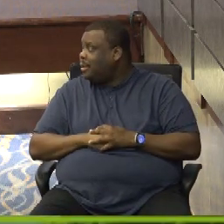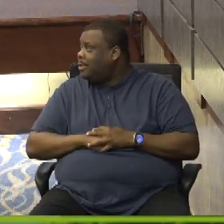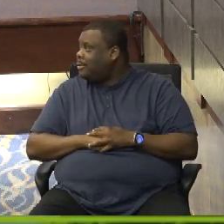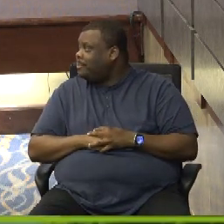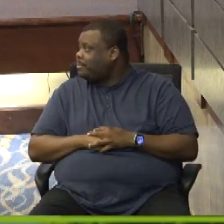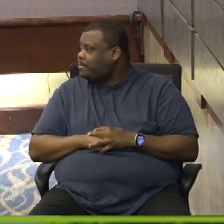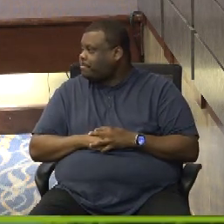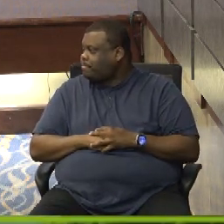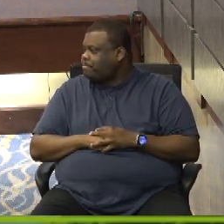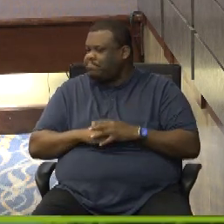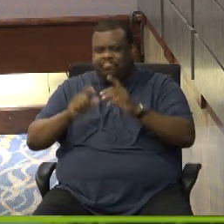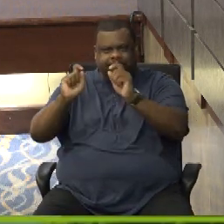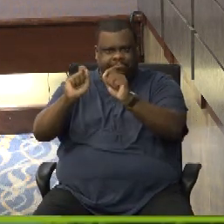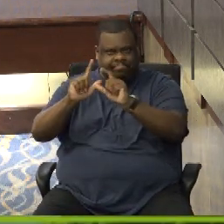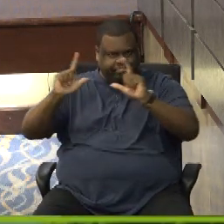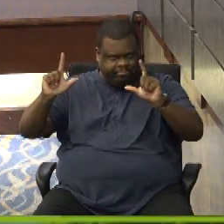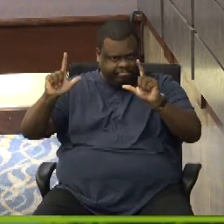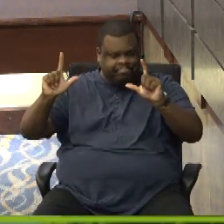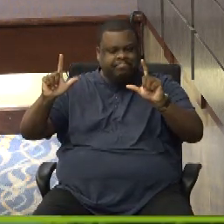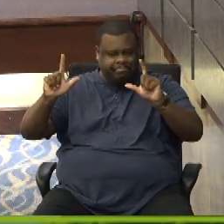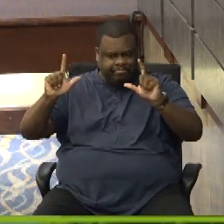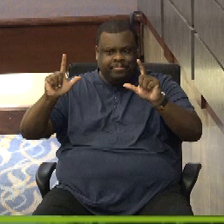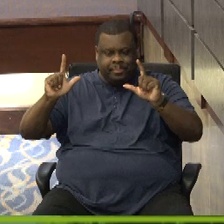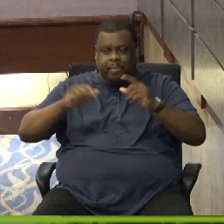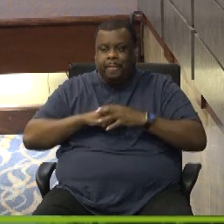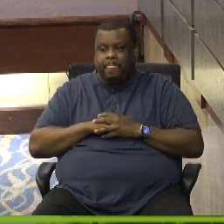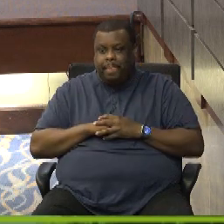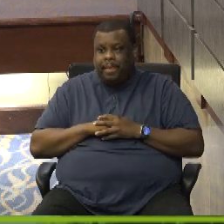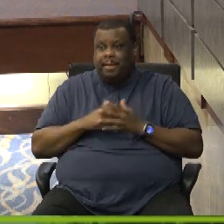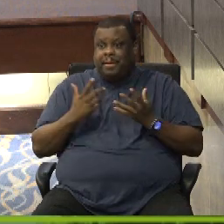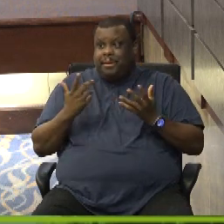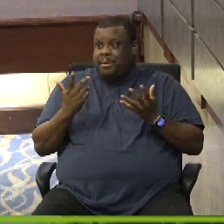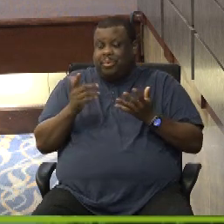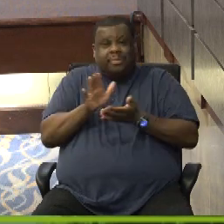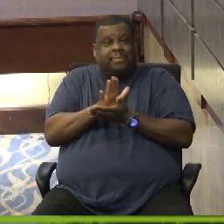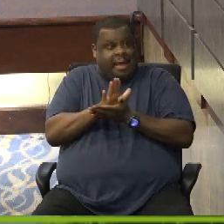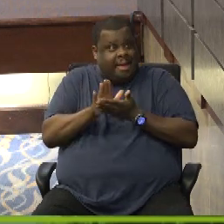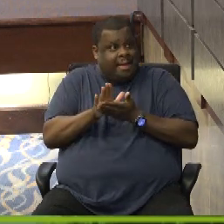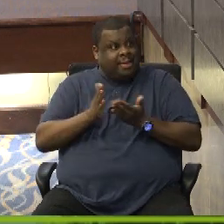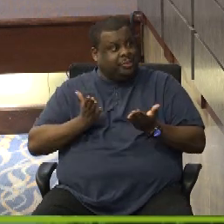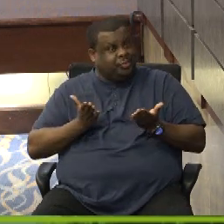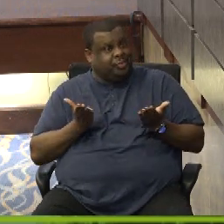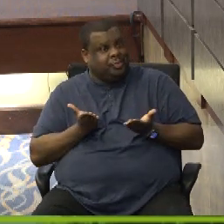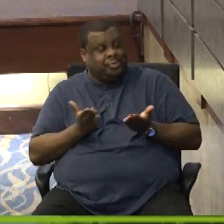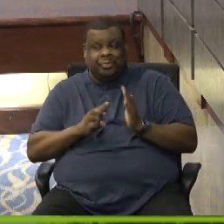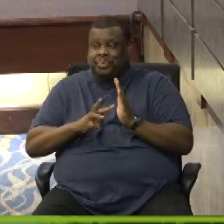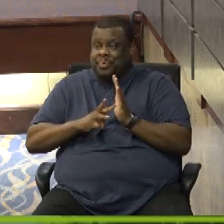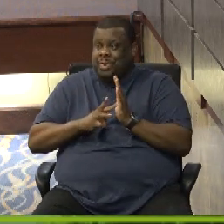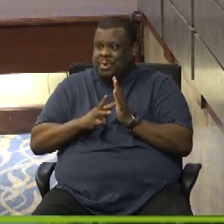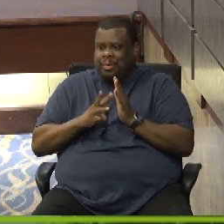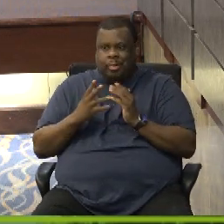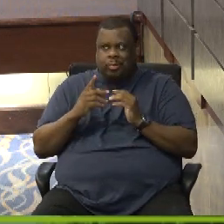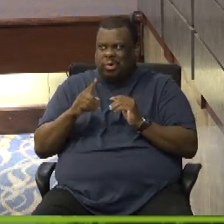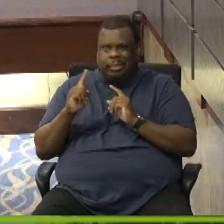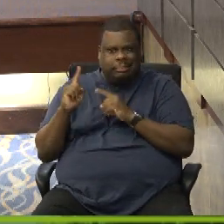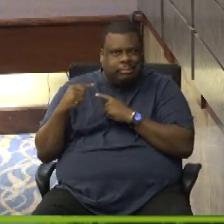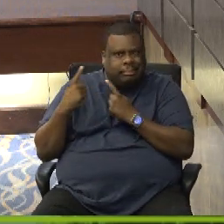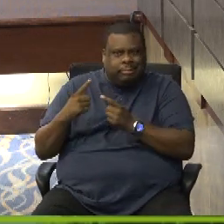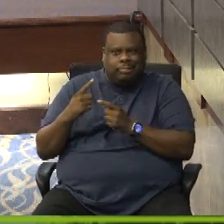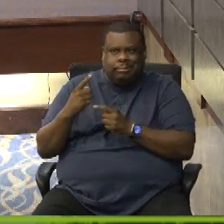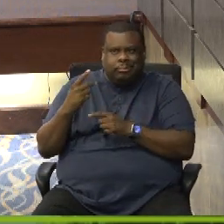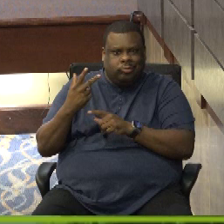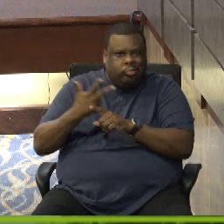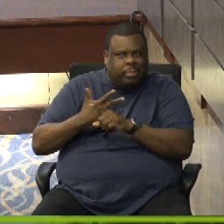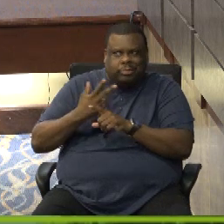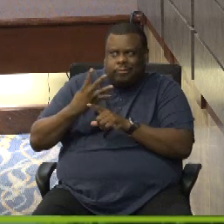right. Okay, great. It's nice to be back in Waco, and we're excited to present the work we've been doing over the last several months.